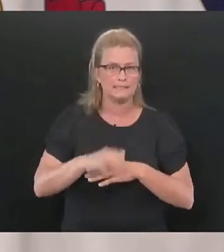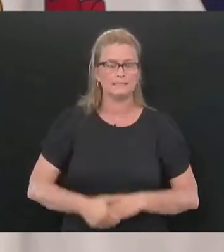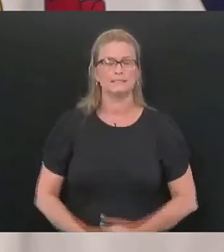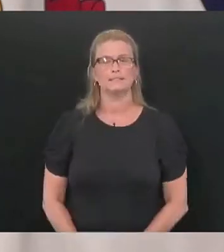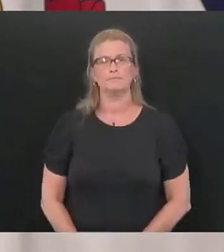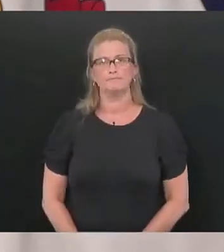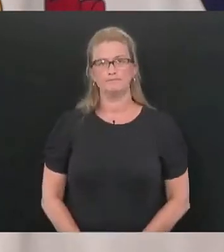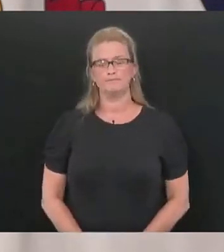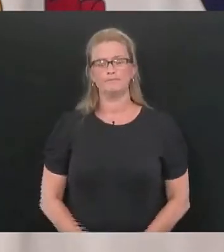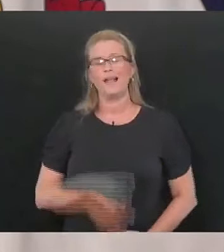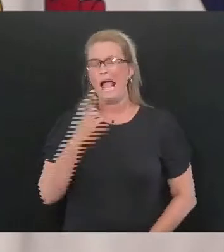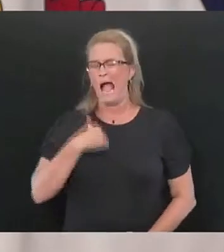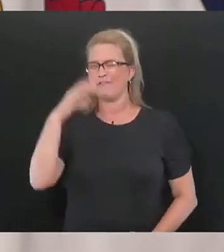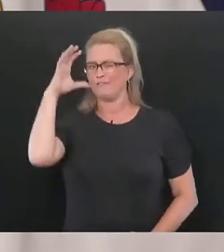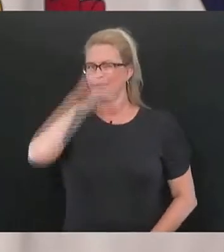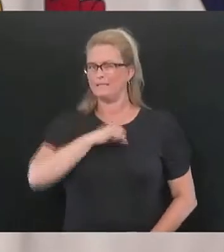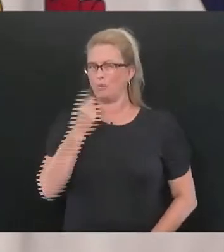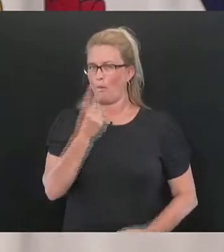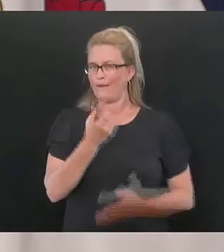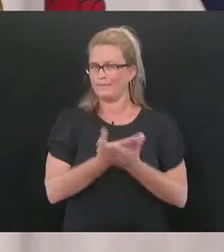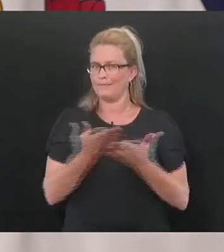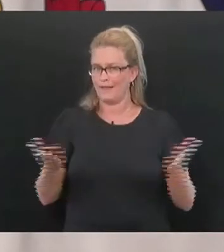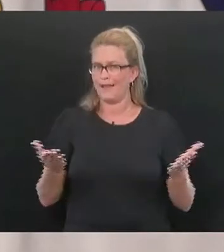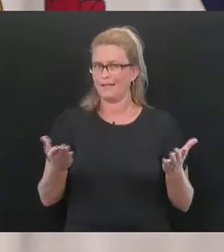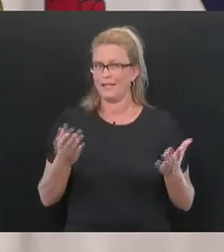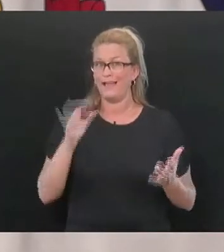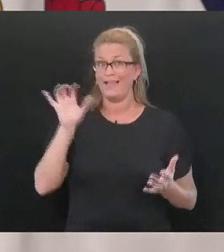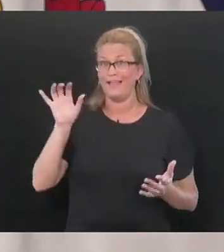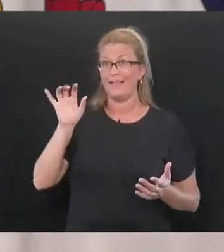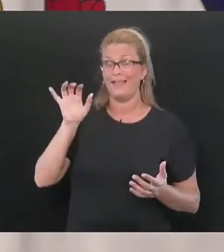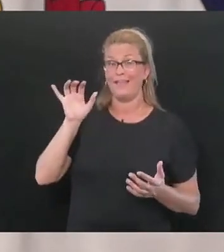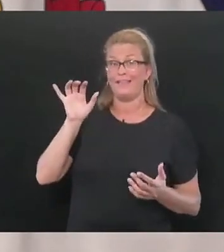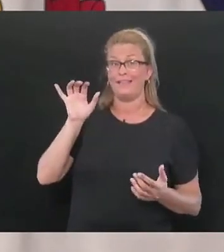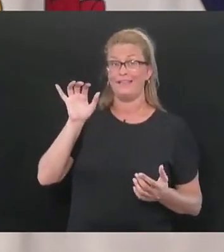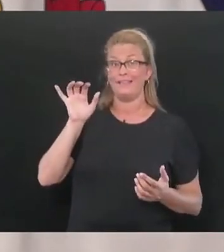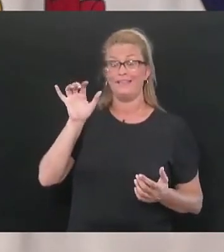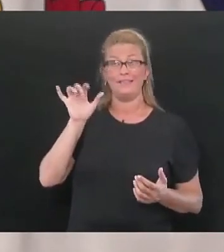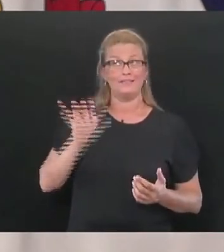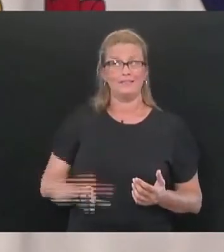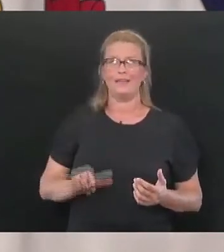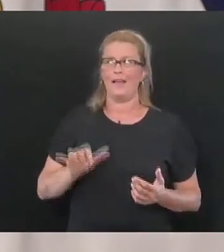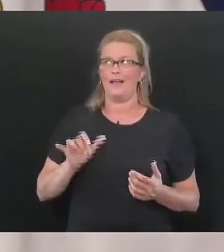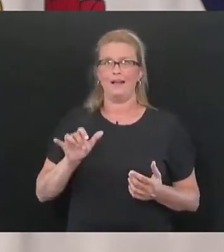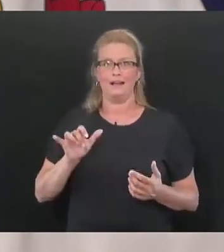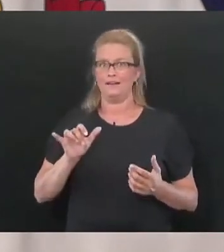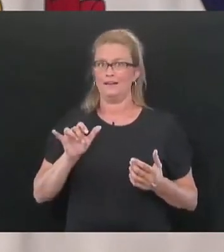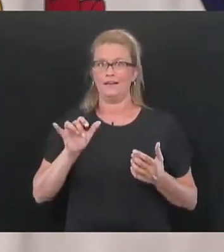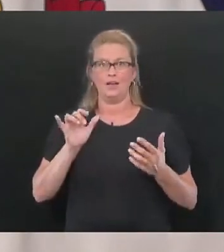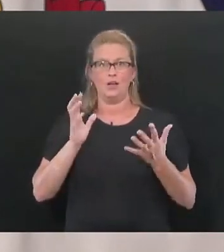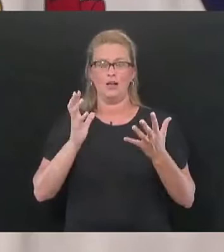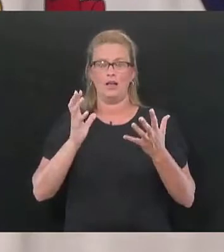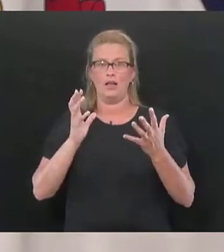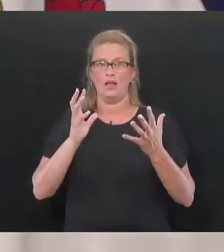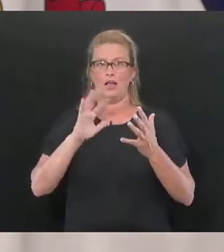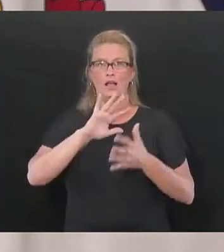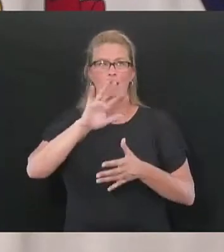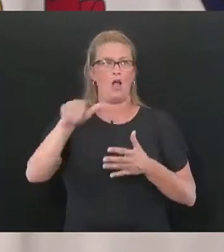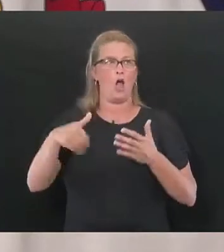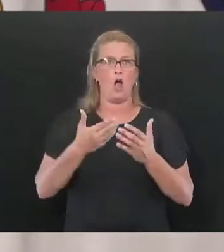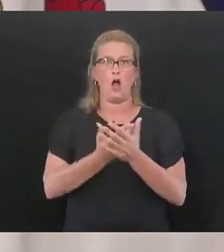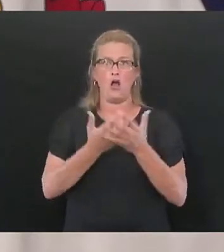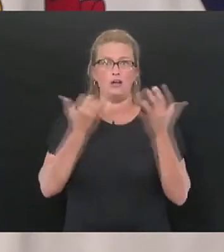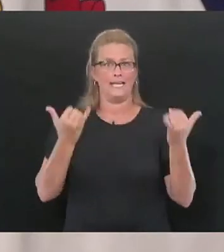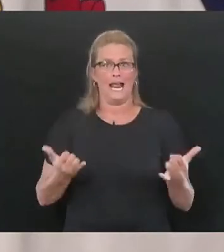everything, as I was telling you, those 1,000 points of light that are going to be all over our state